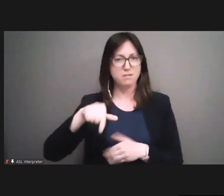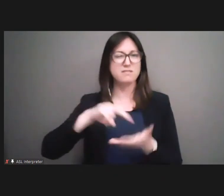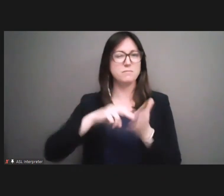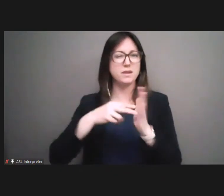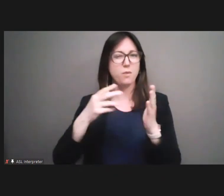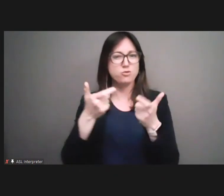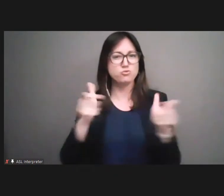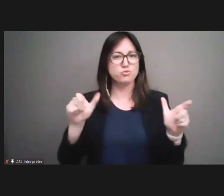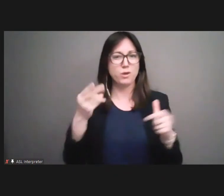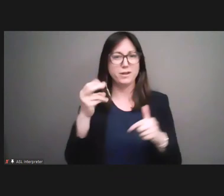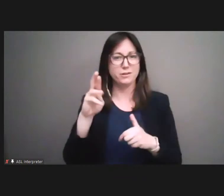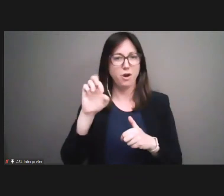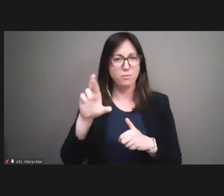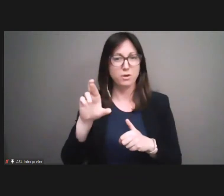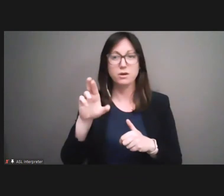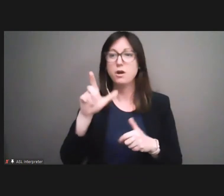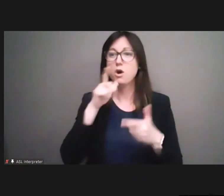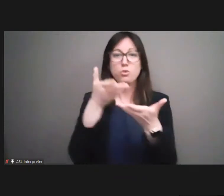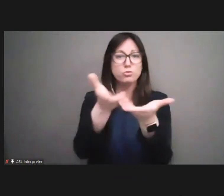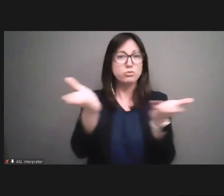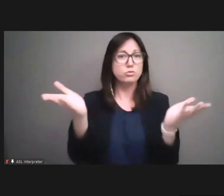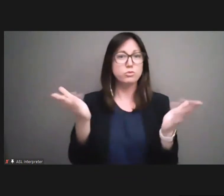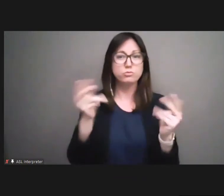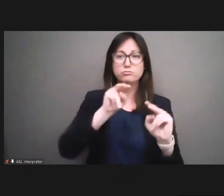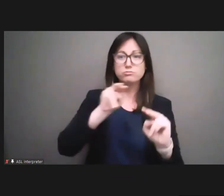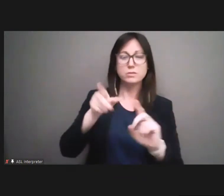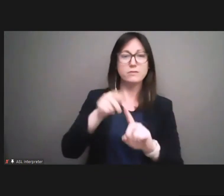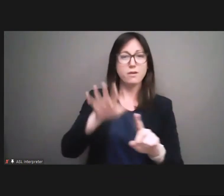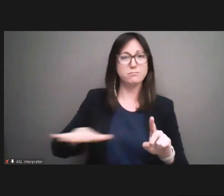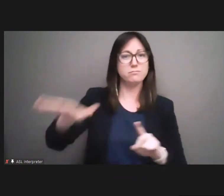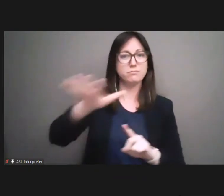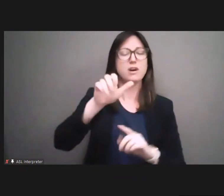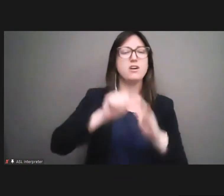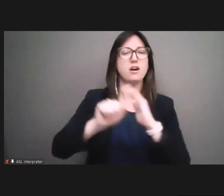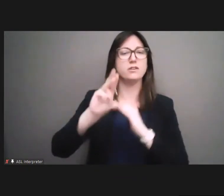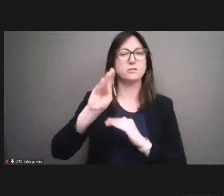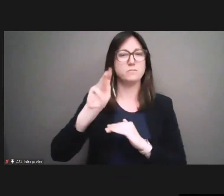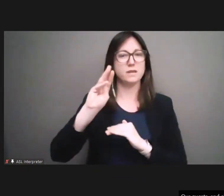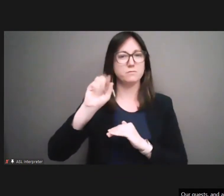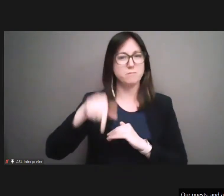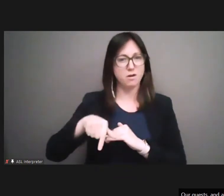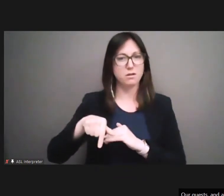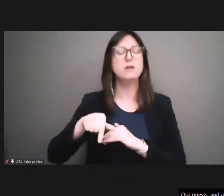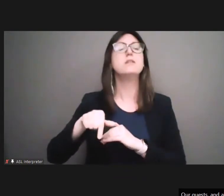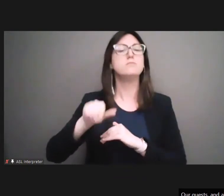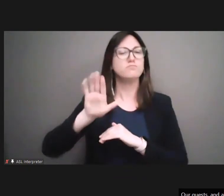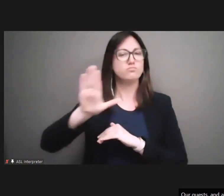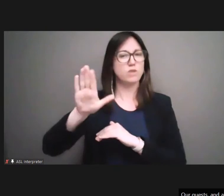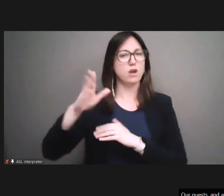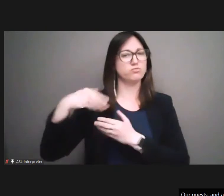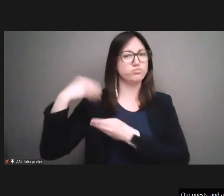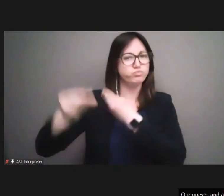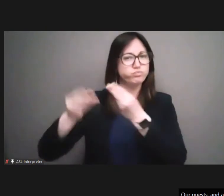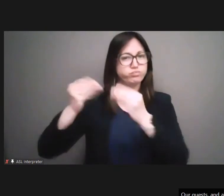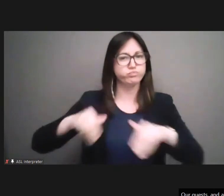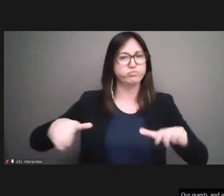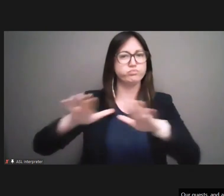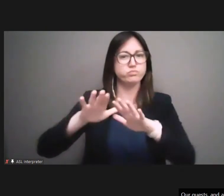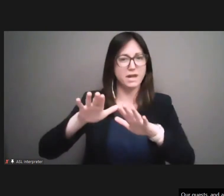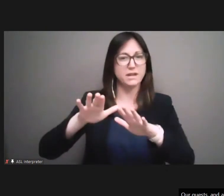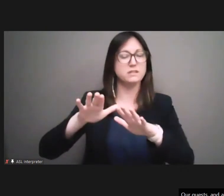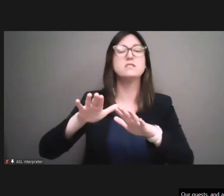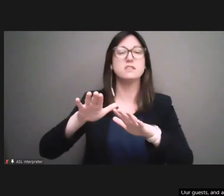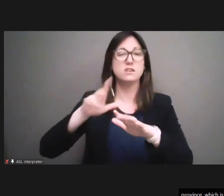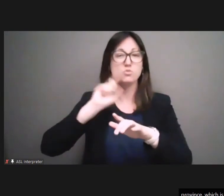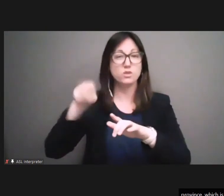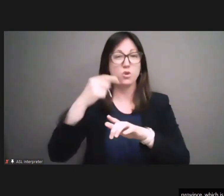are joining us from across the province, which is a part of Mi'kma'ki, the traditional and current lands of the Mi'kmaq that extend beyond Nova